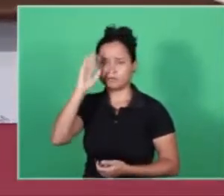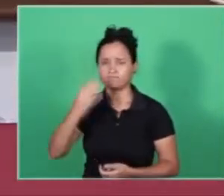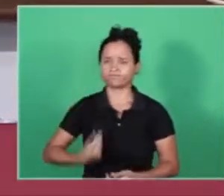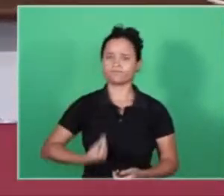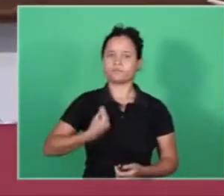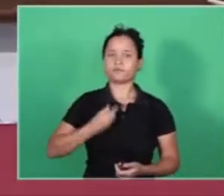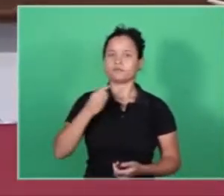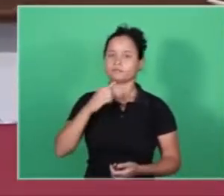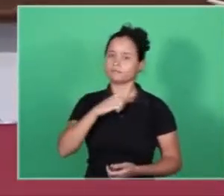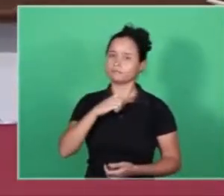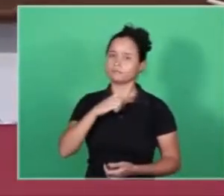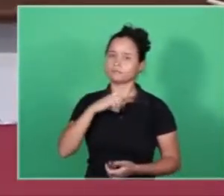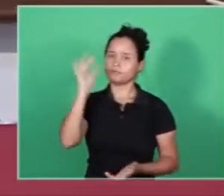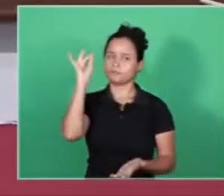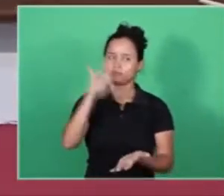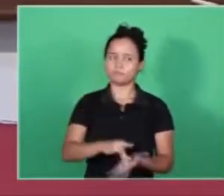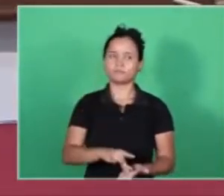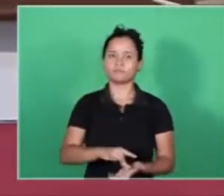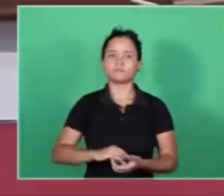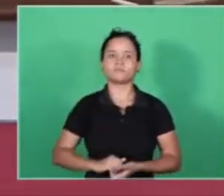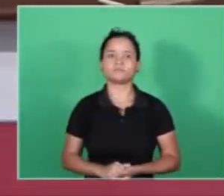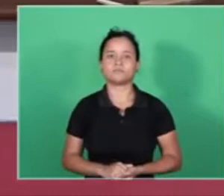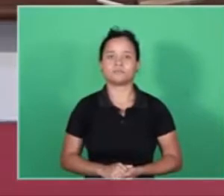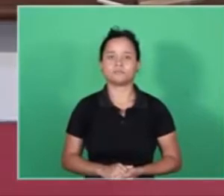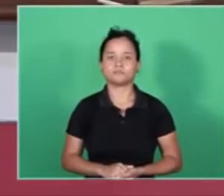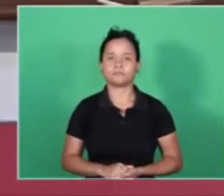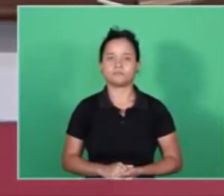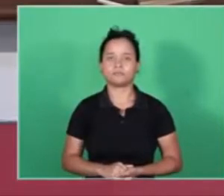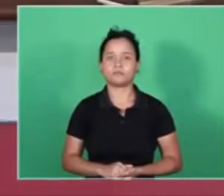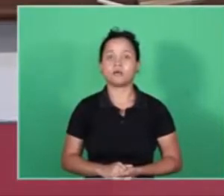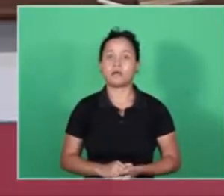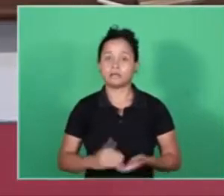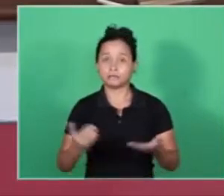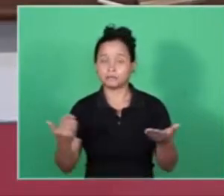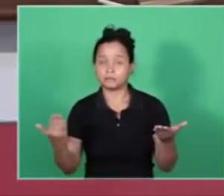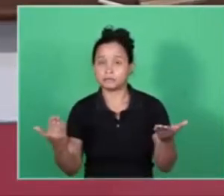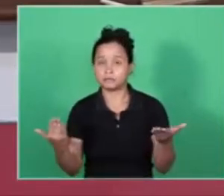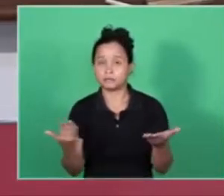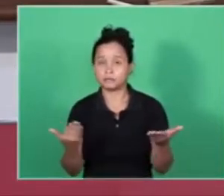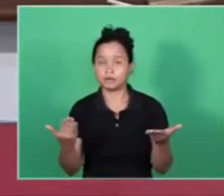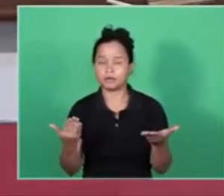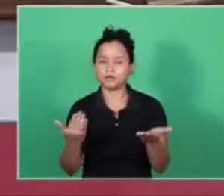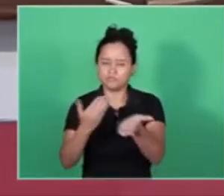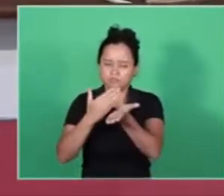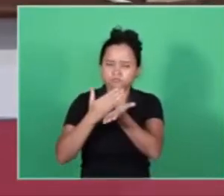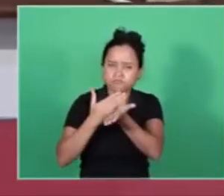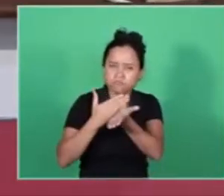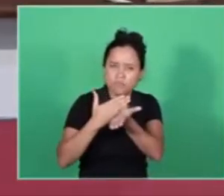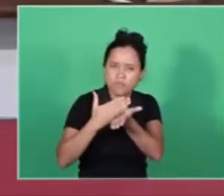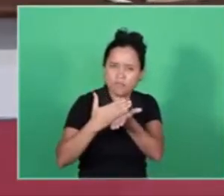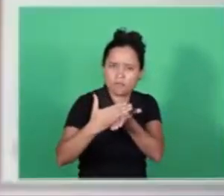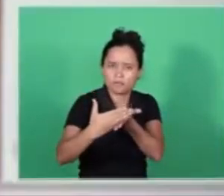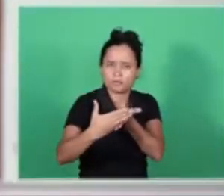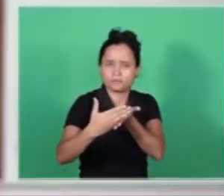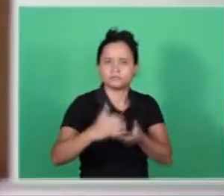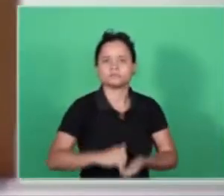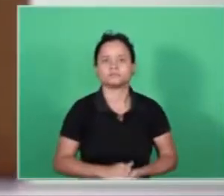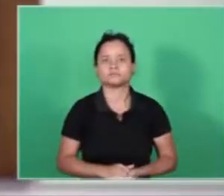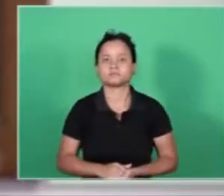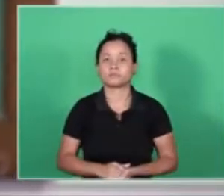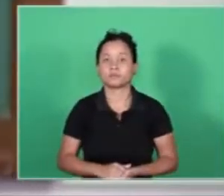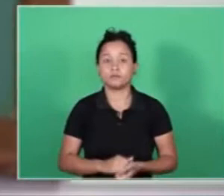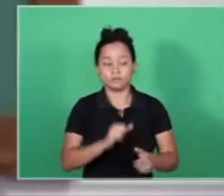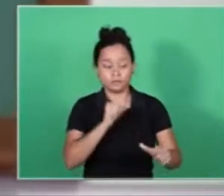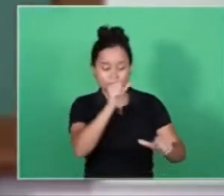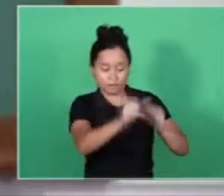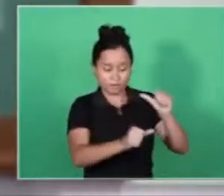That was from him. So look, he came in the beginning and after